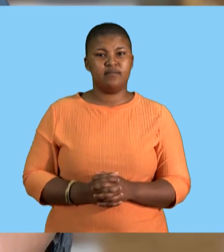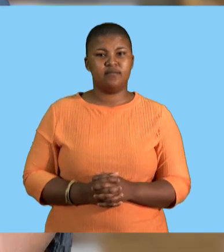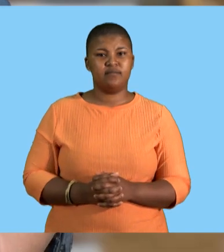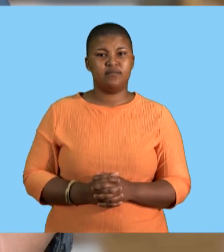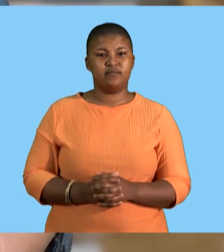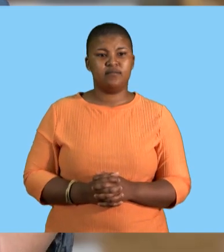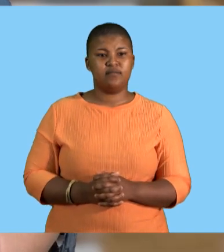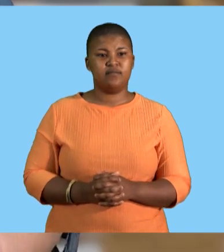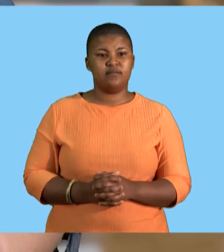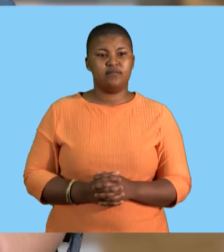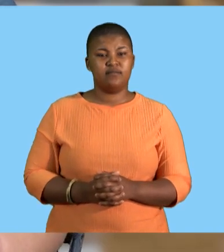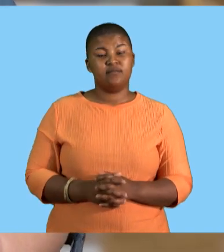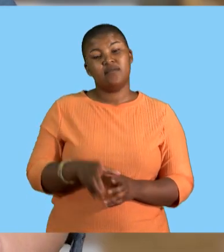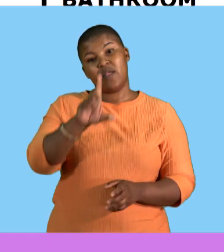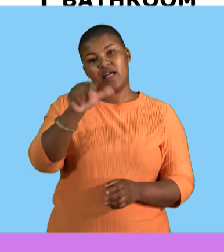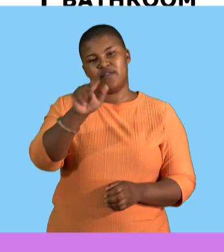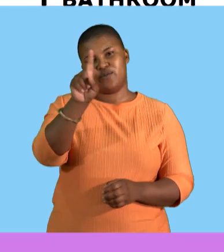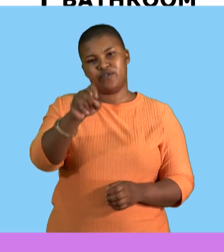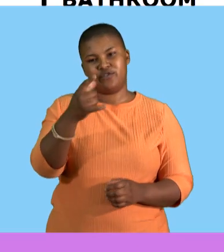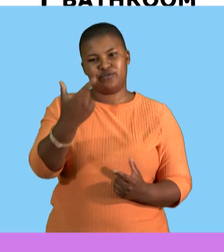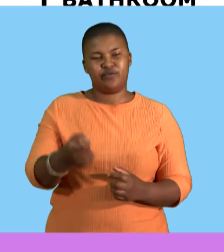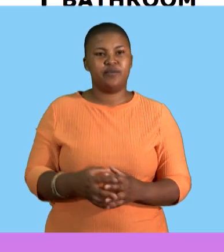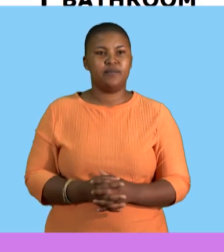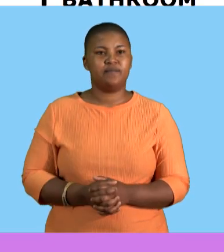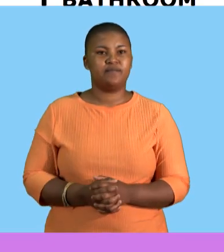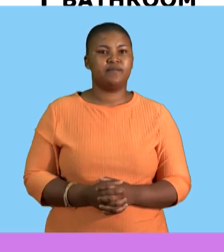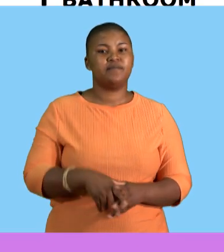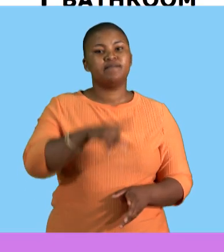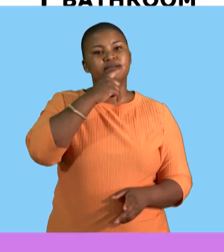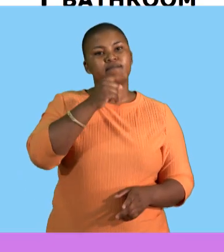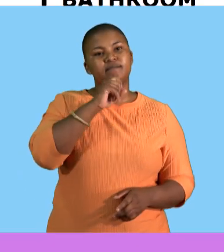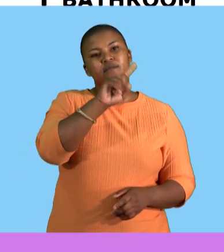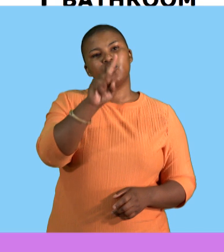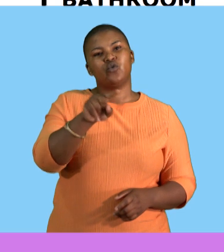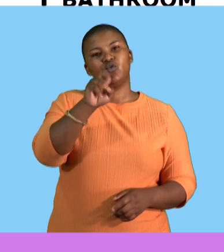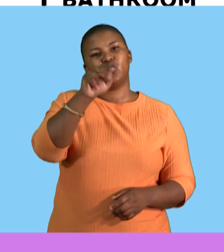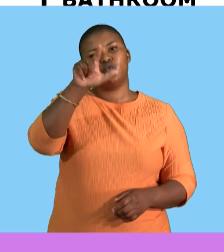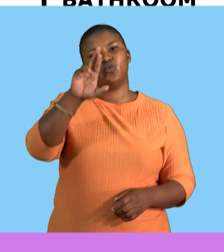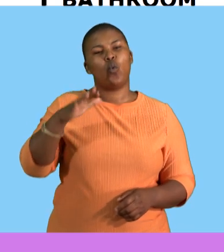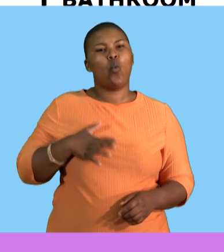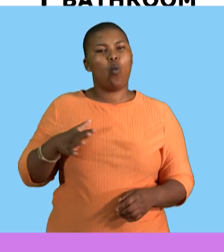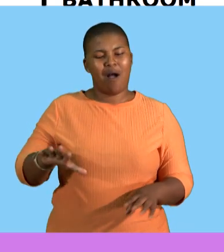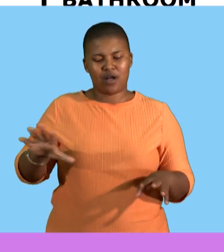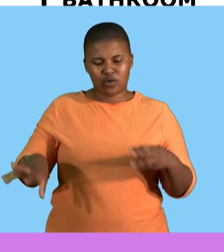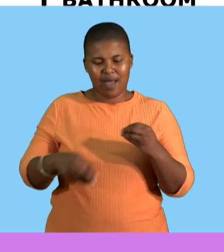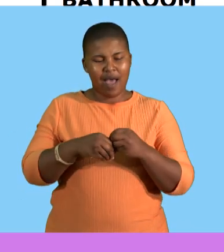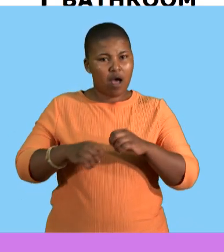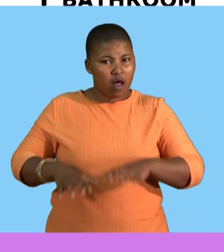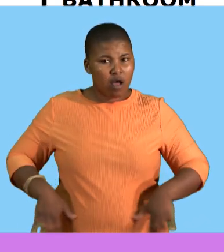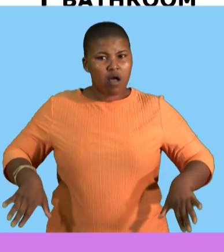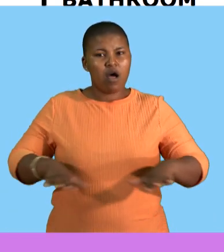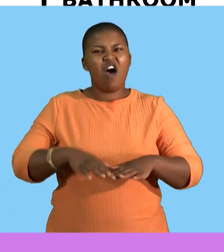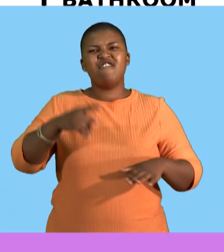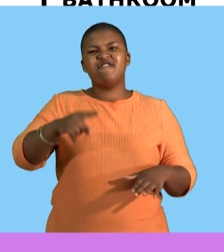Let's look at another question. Mr. Zulu would like to carpet the entire floor of his bedroom wall